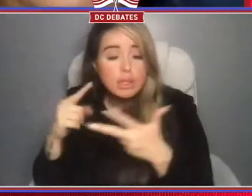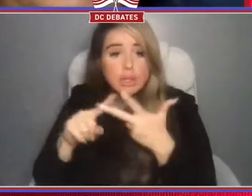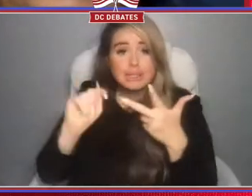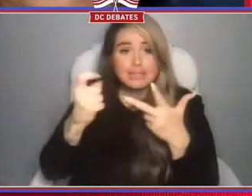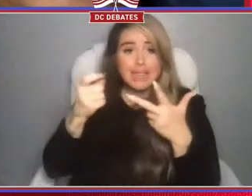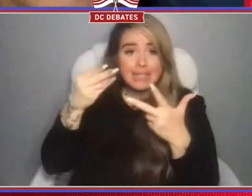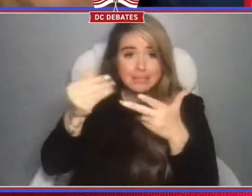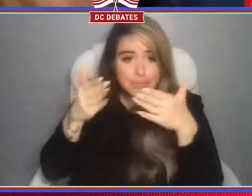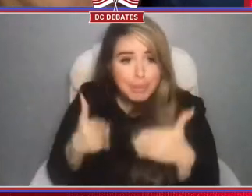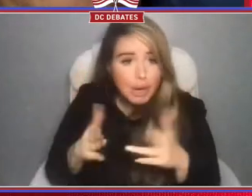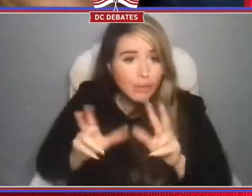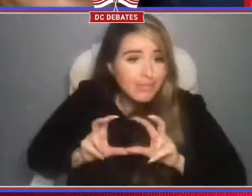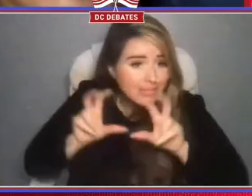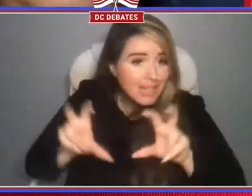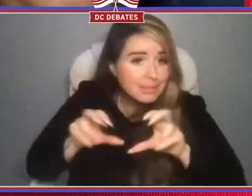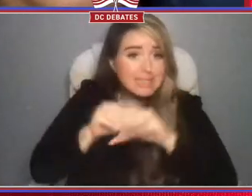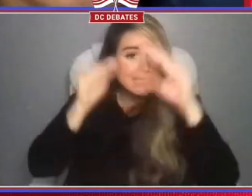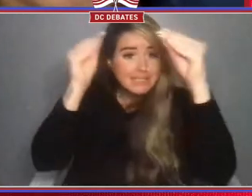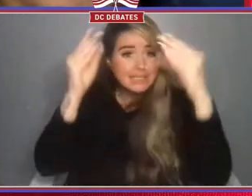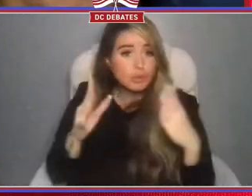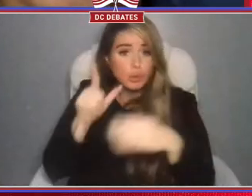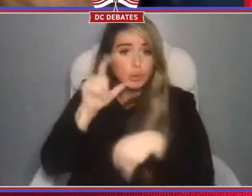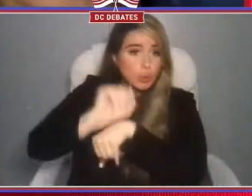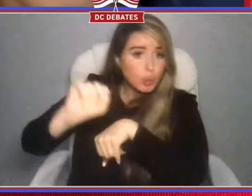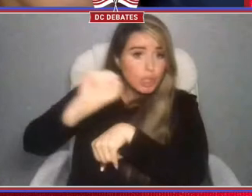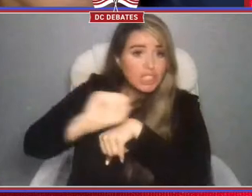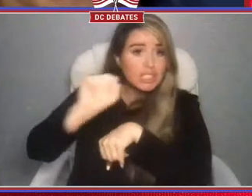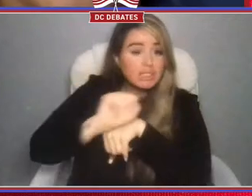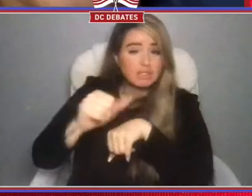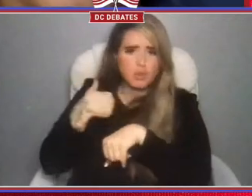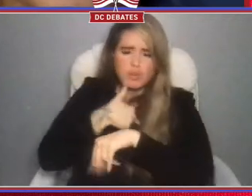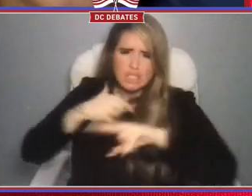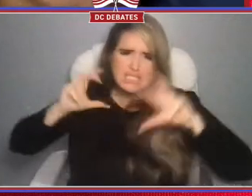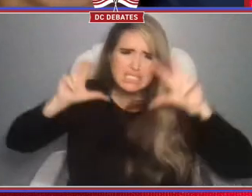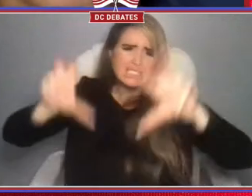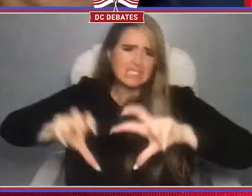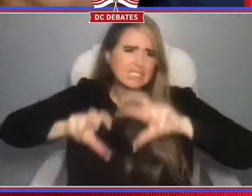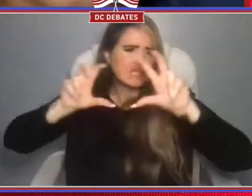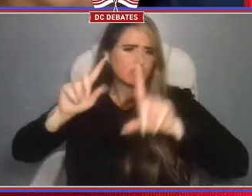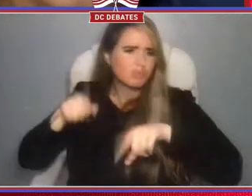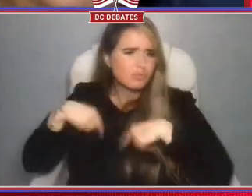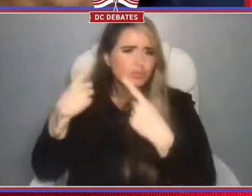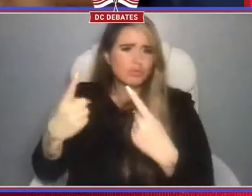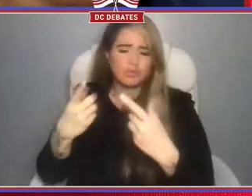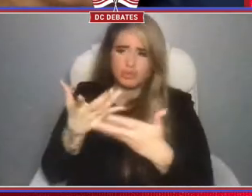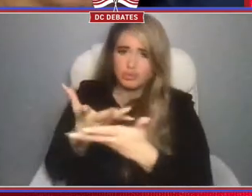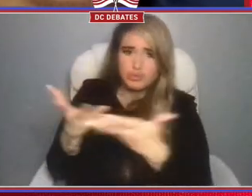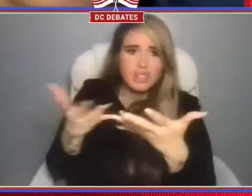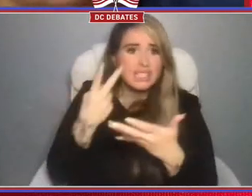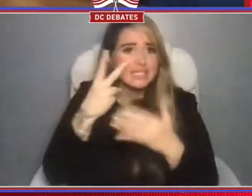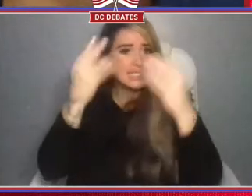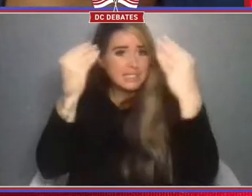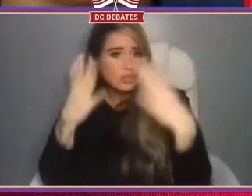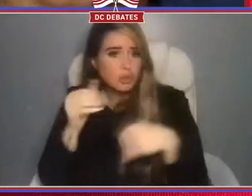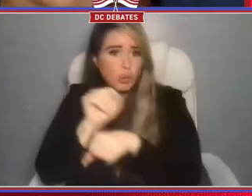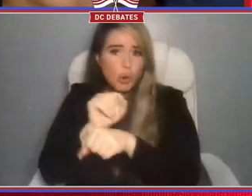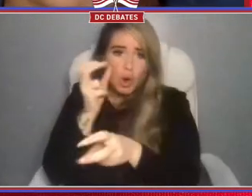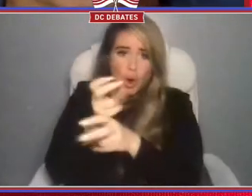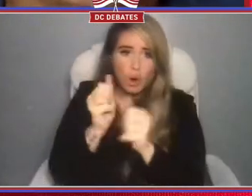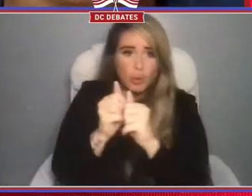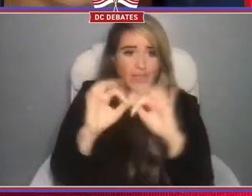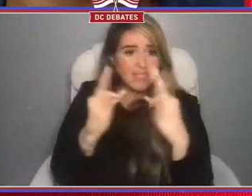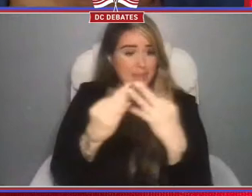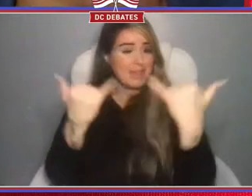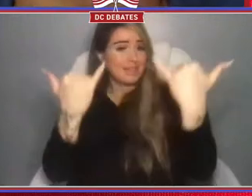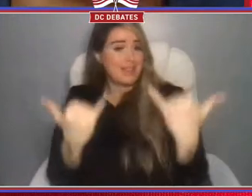in teachers who are working super hard with our students and families, we have managed to take